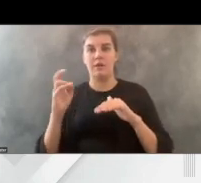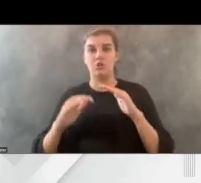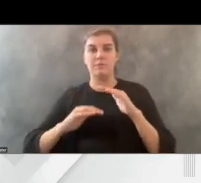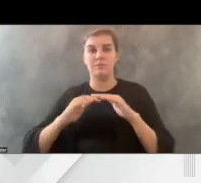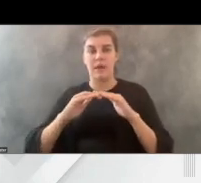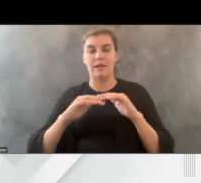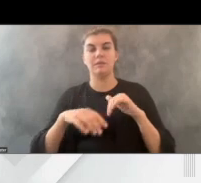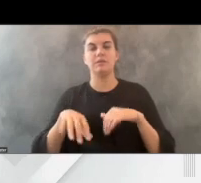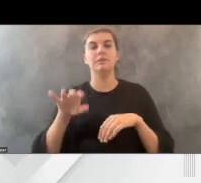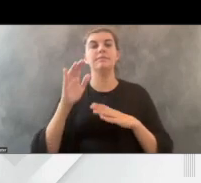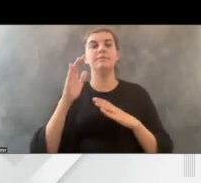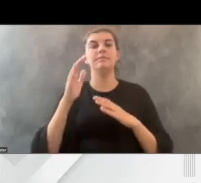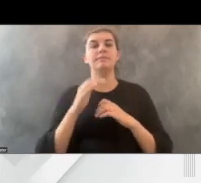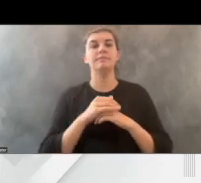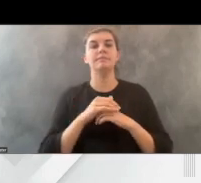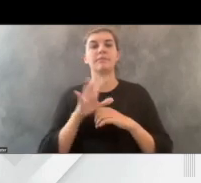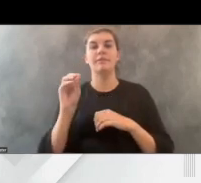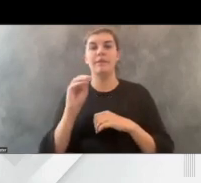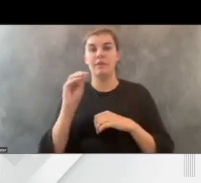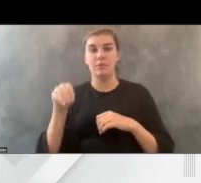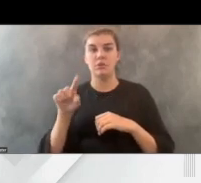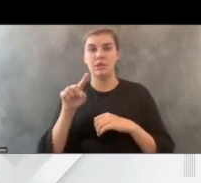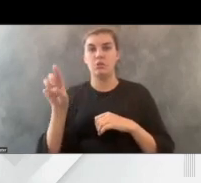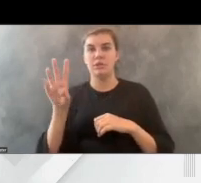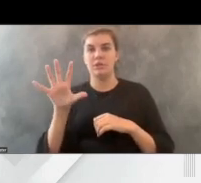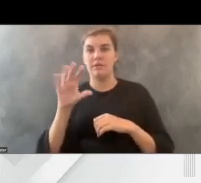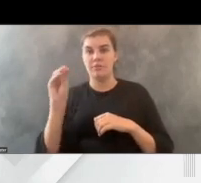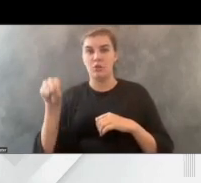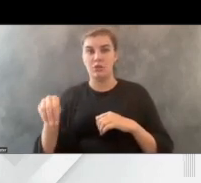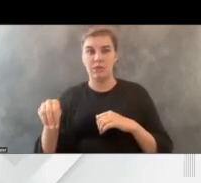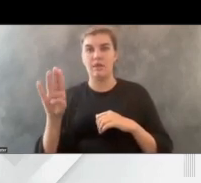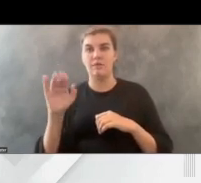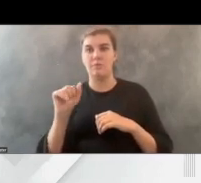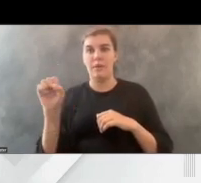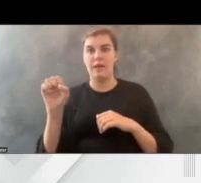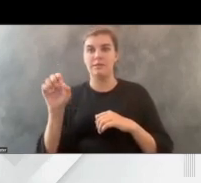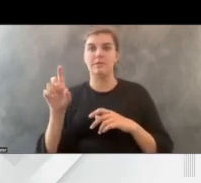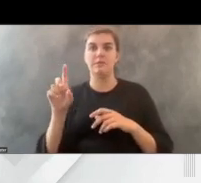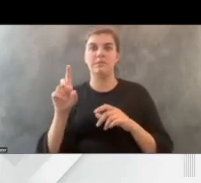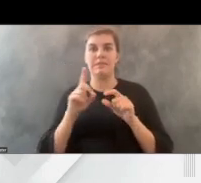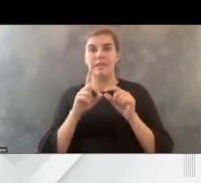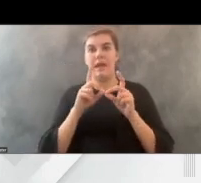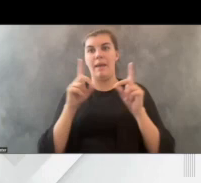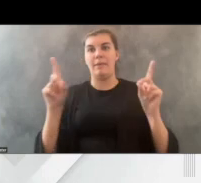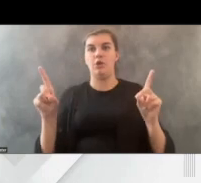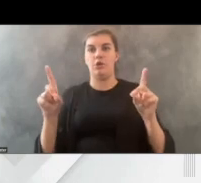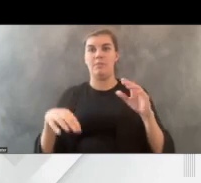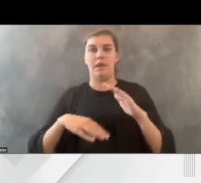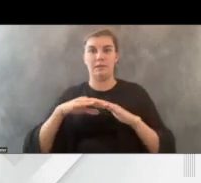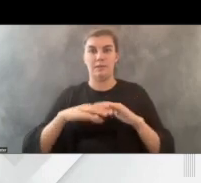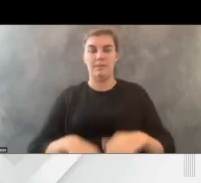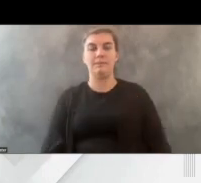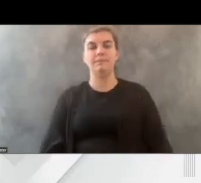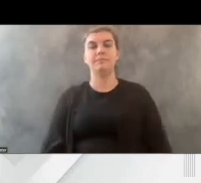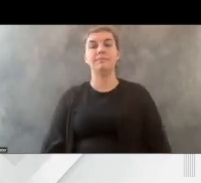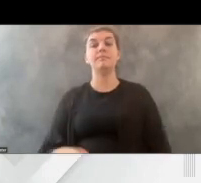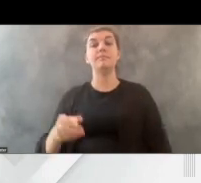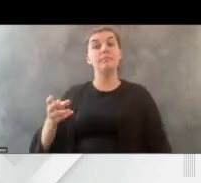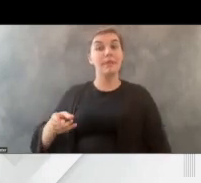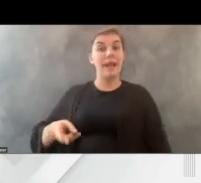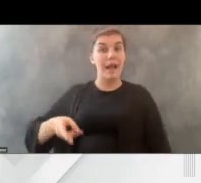The running slope of parallel curb ramps must be parallel to the curb and cannot exceed 8.3%.